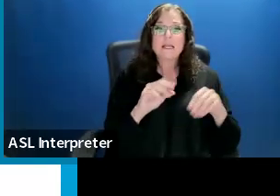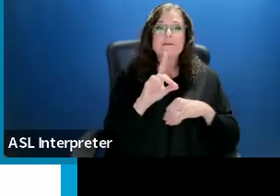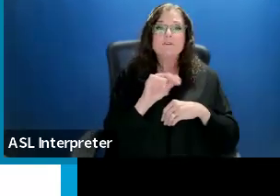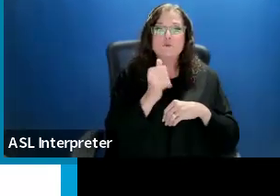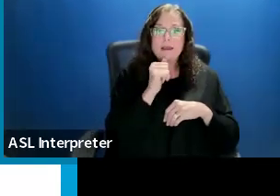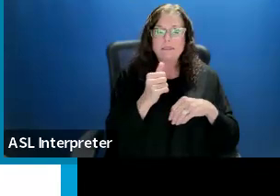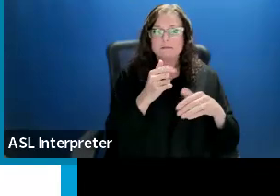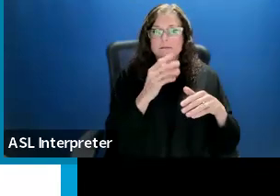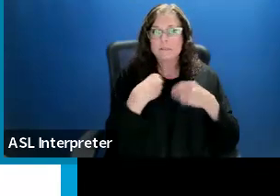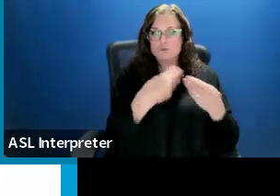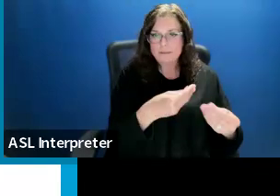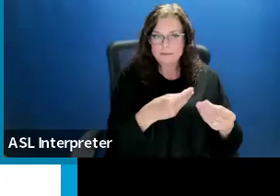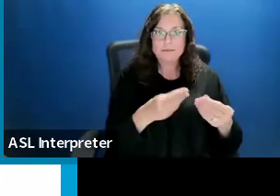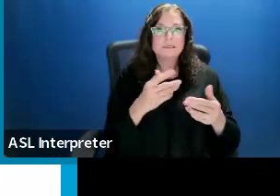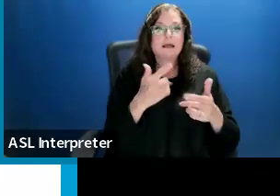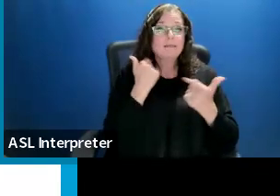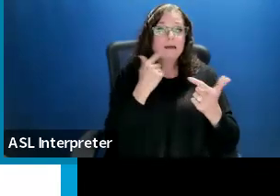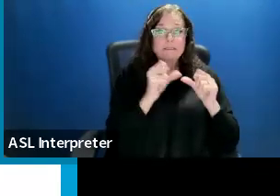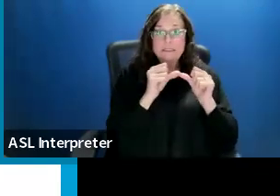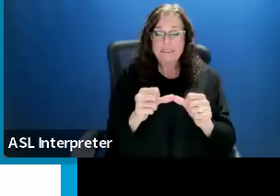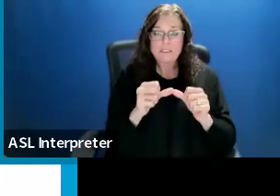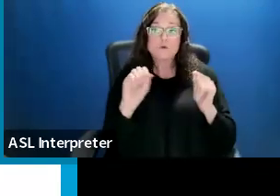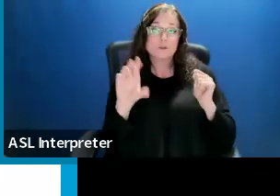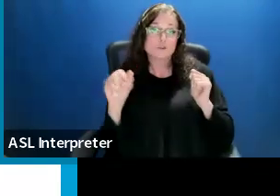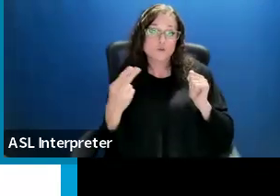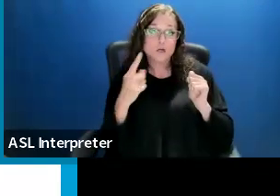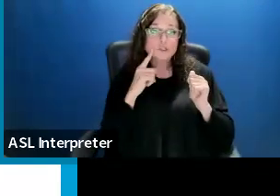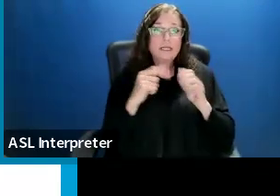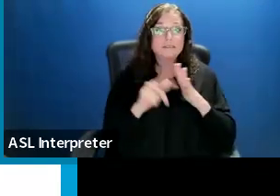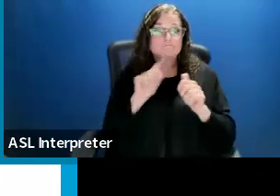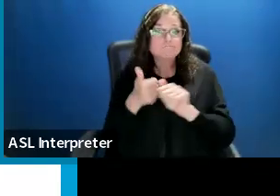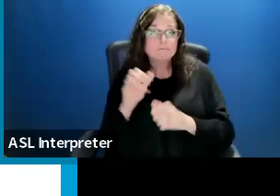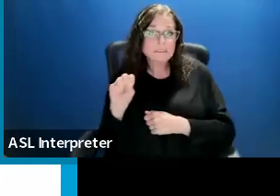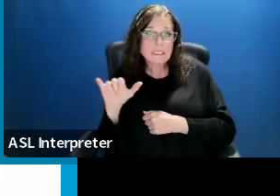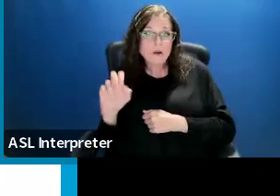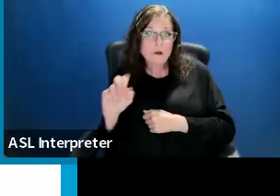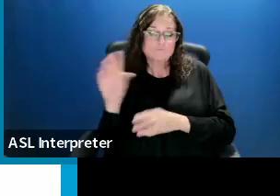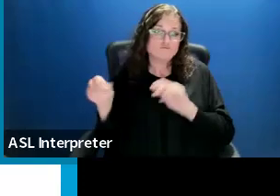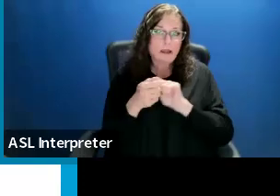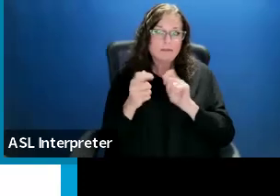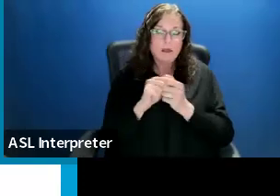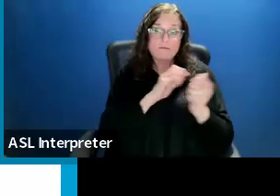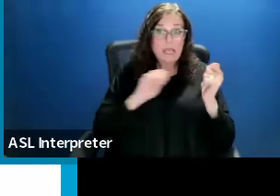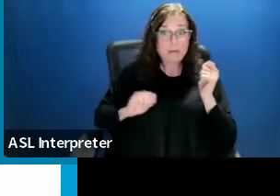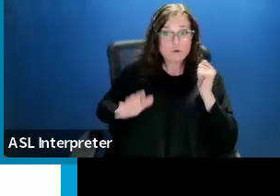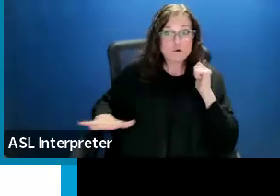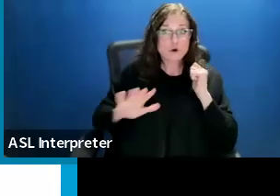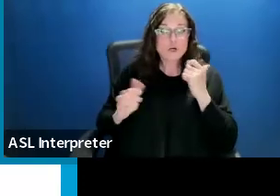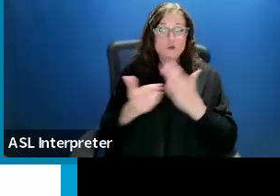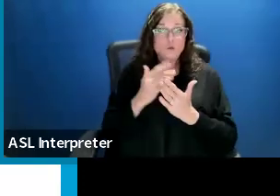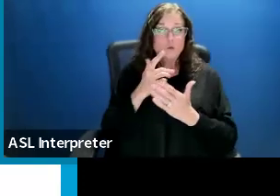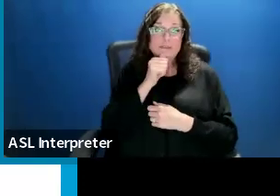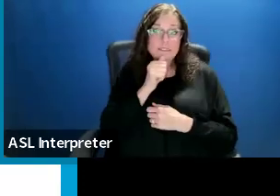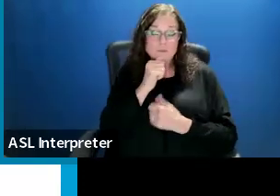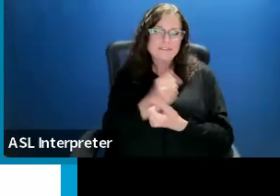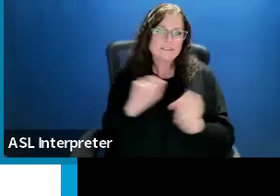Apprentice. Adventure and laughs continue as Scorch the Dragon and his humble apprentice Sierra face the wrath of the Emperor, unravel new secrets, and